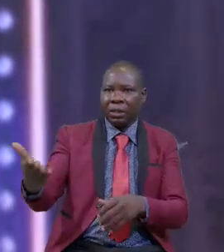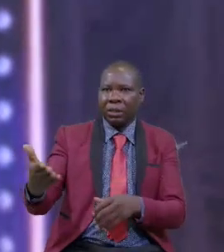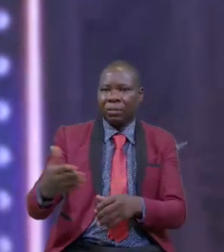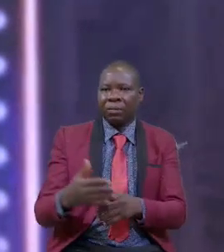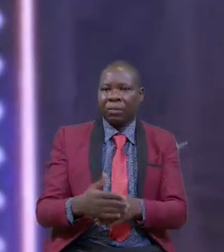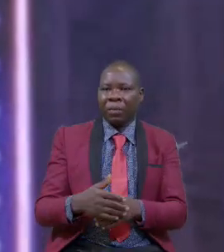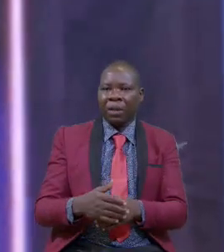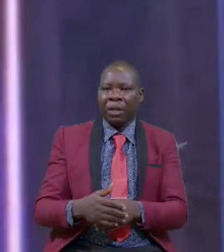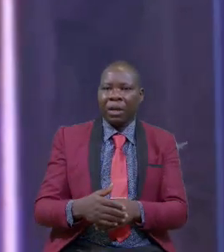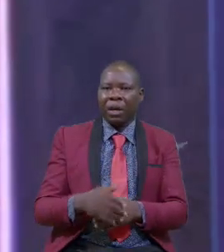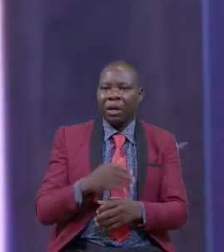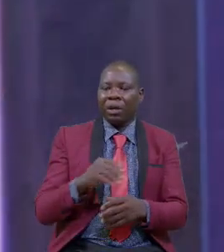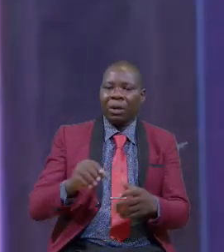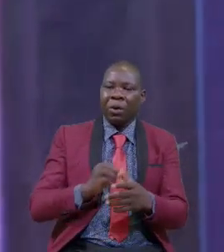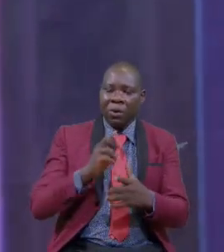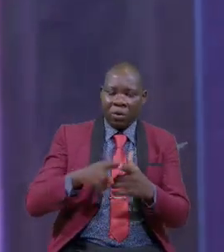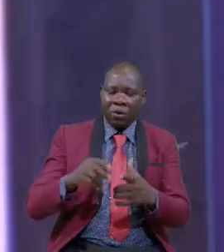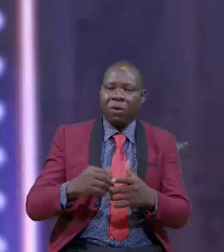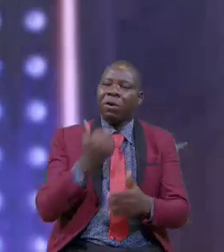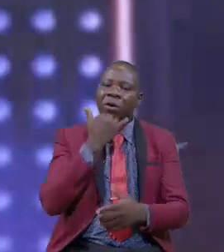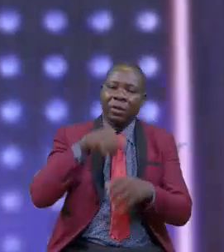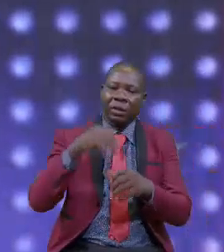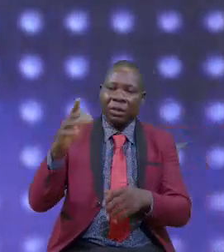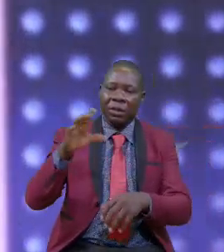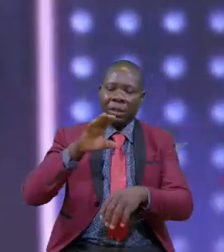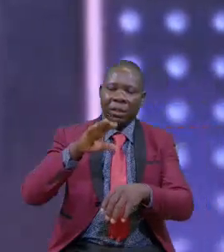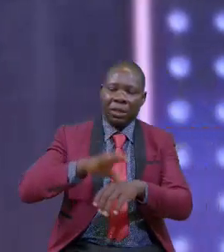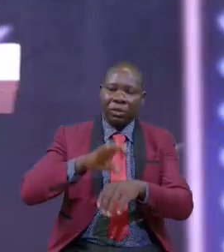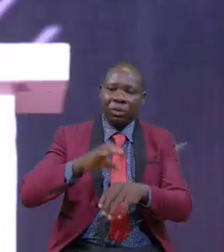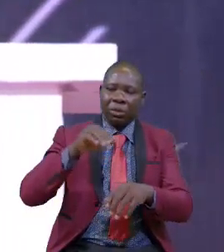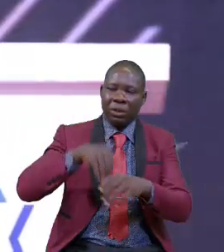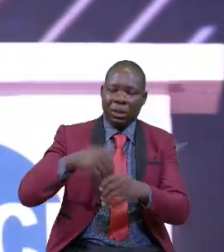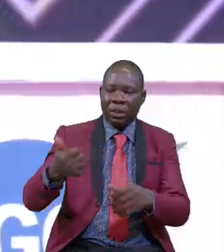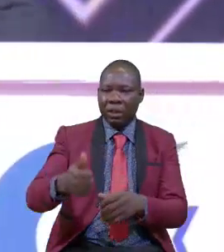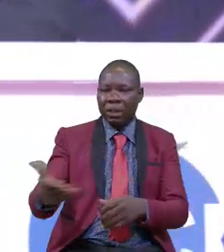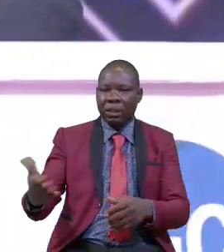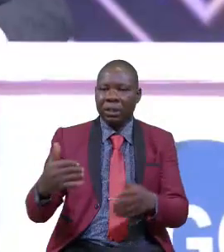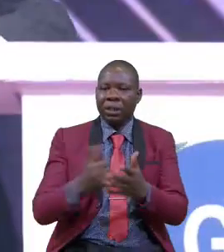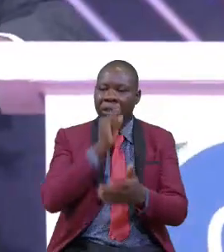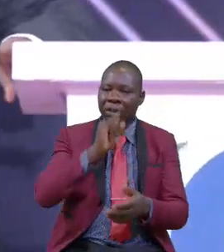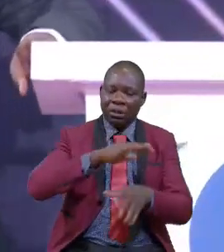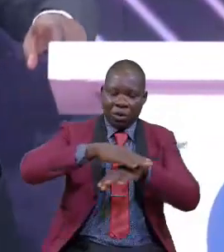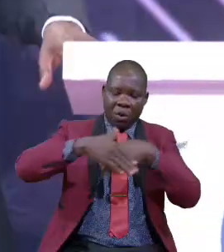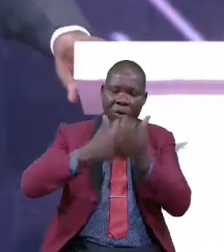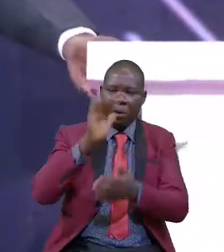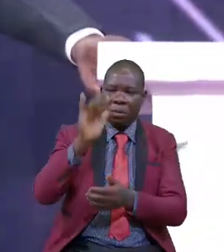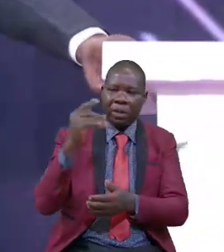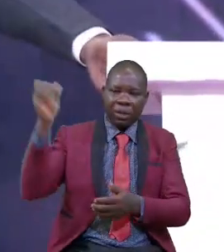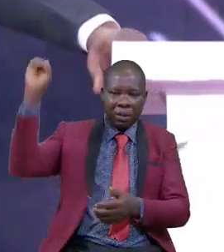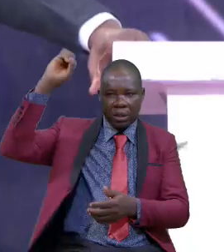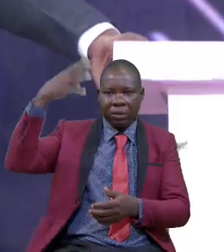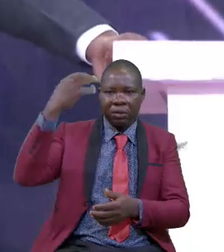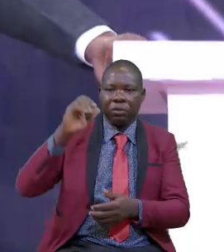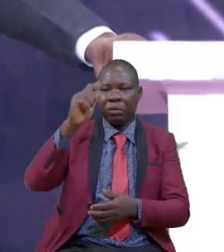the assembly, in anything. It was all by the grace of God. And that same grace